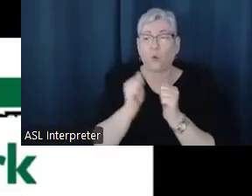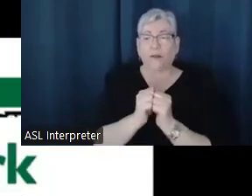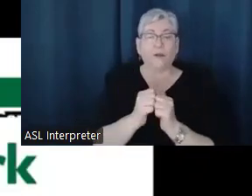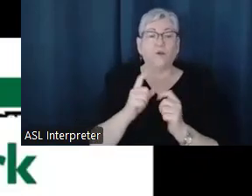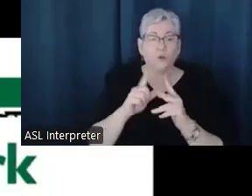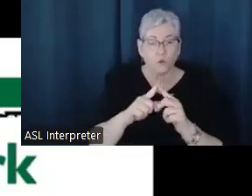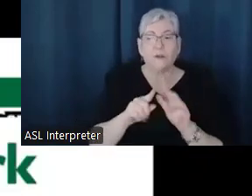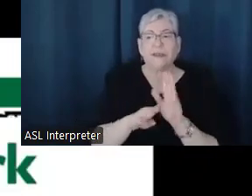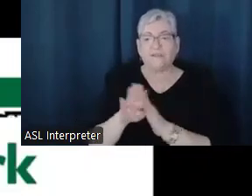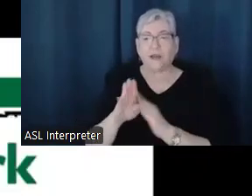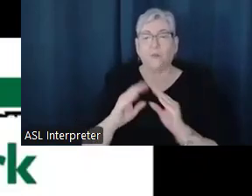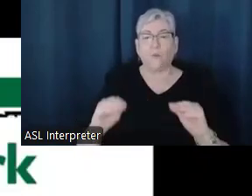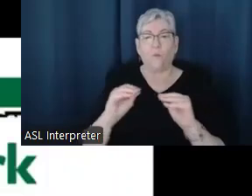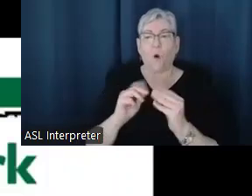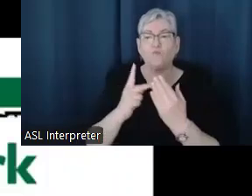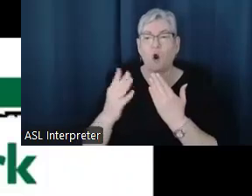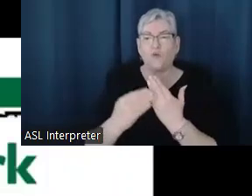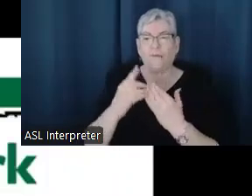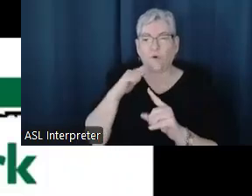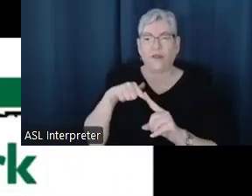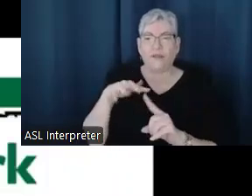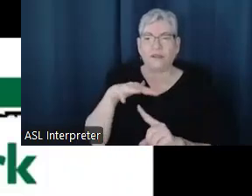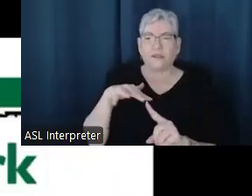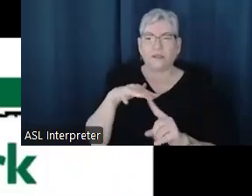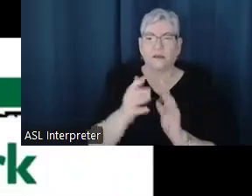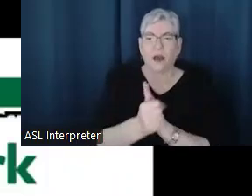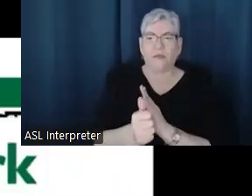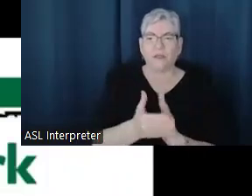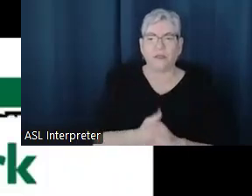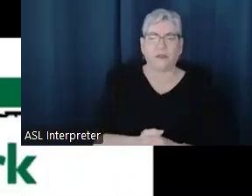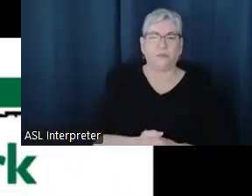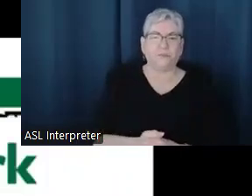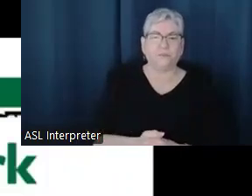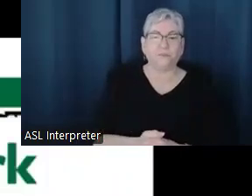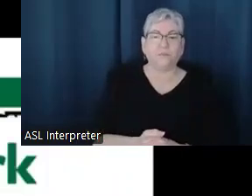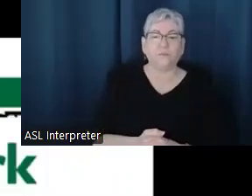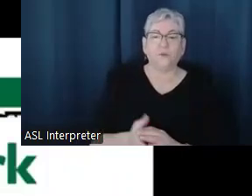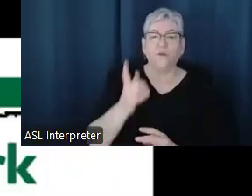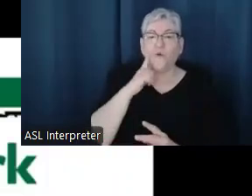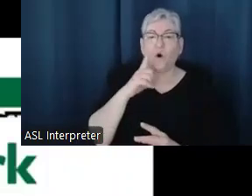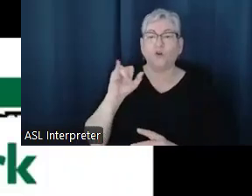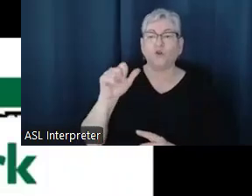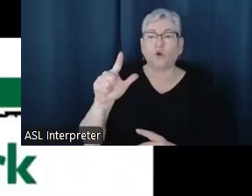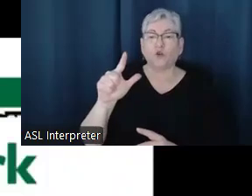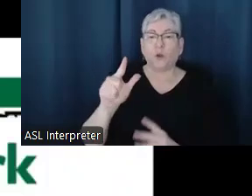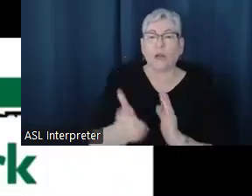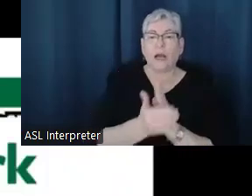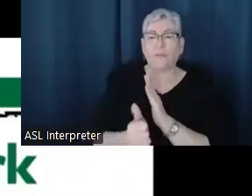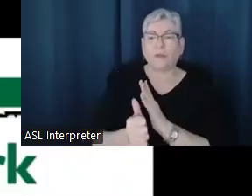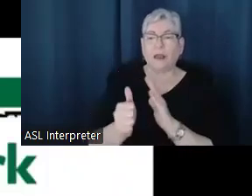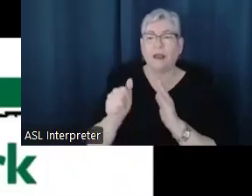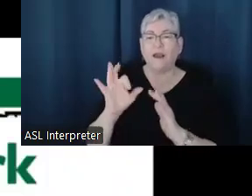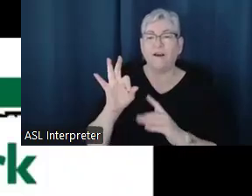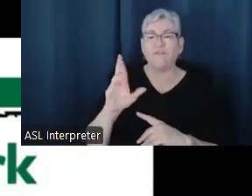more programming around these competencies. So for our social competency framework, we definitely want you to